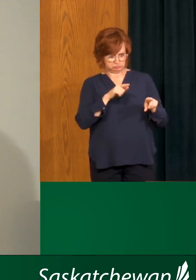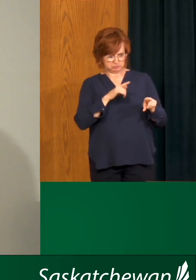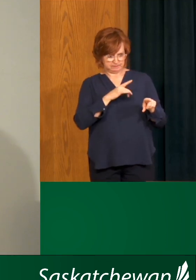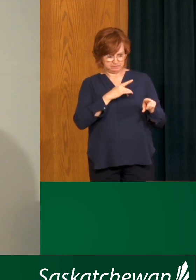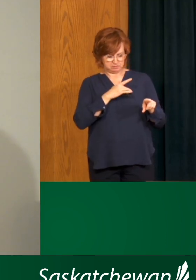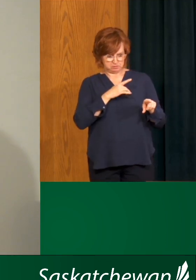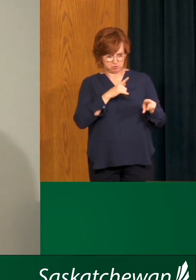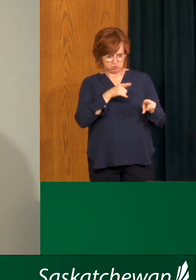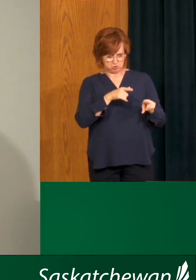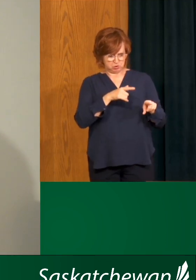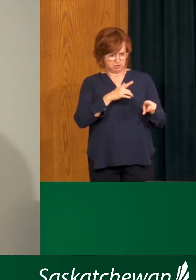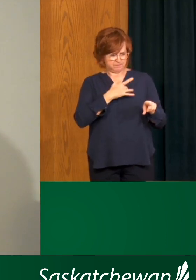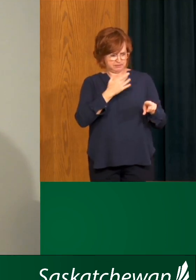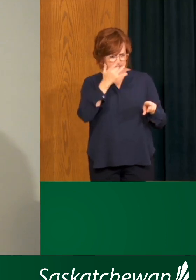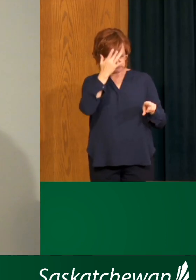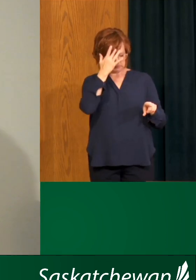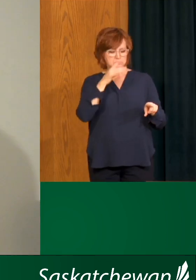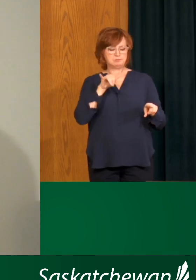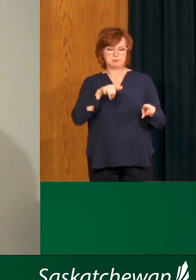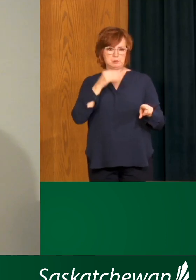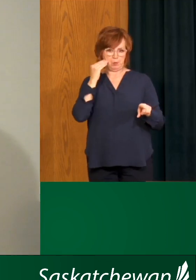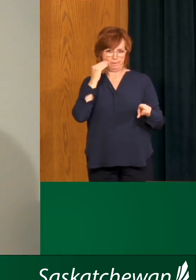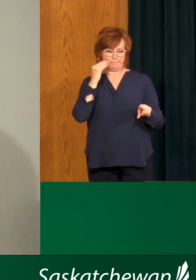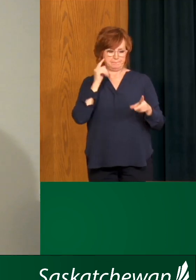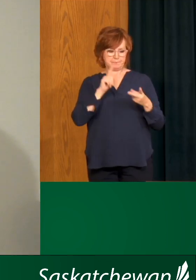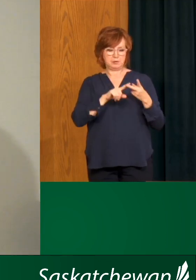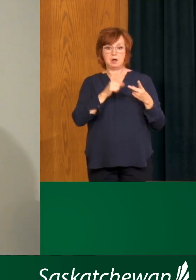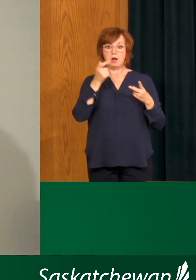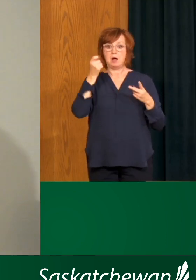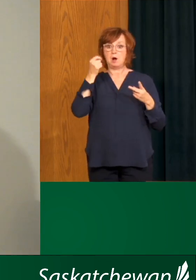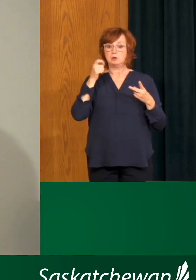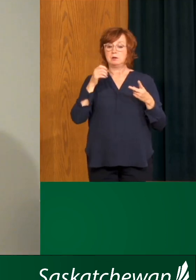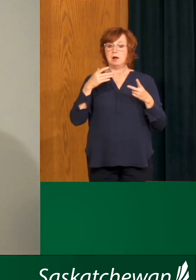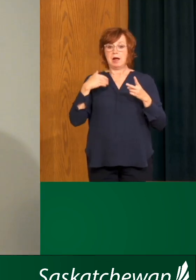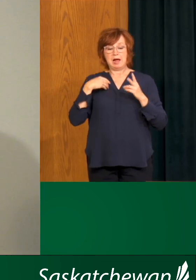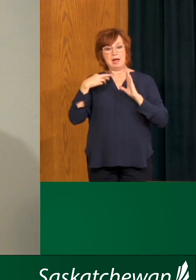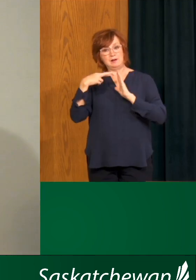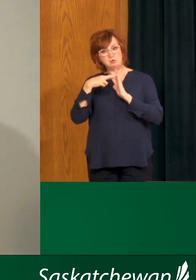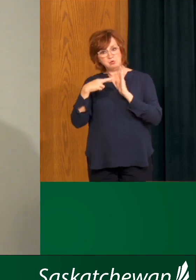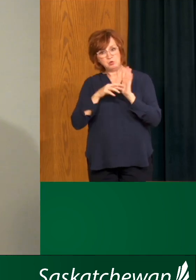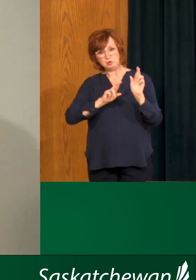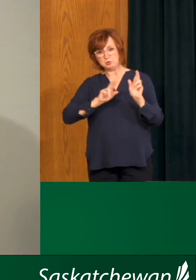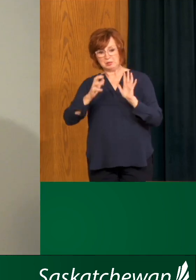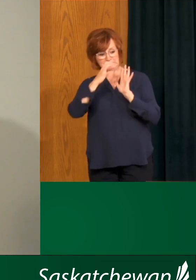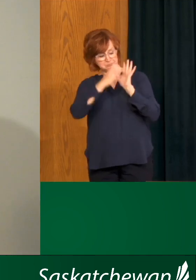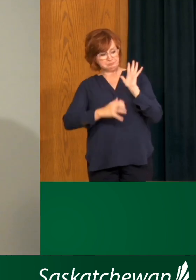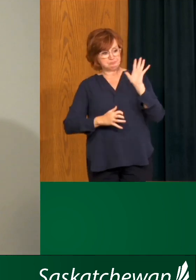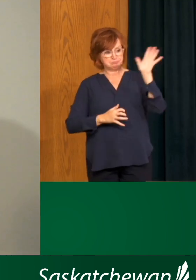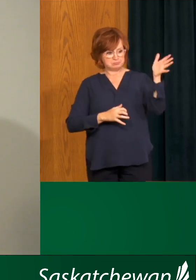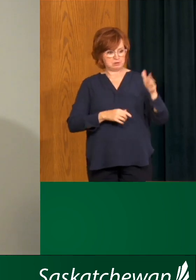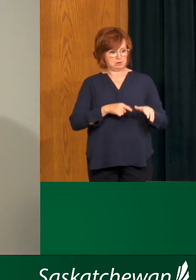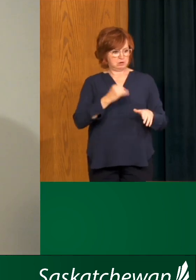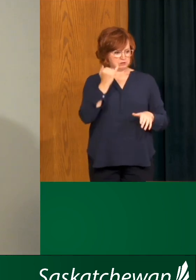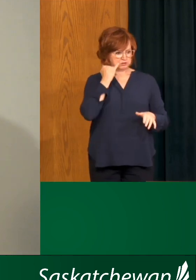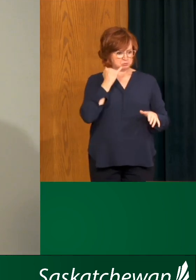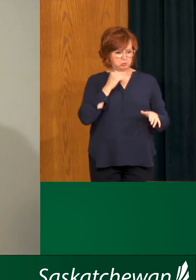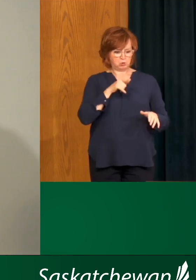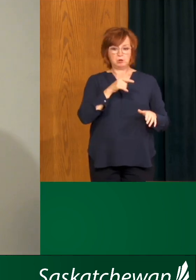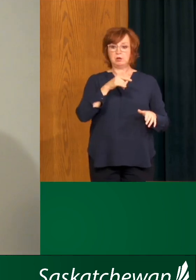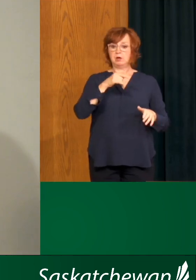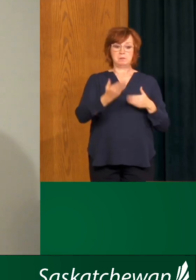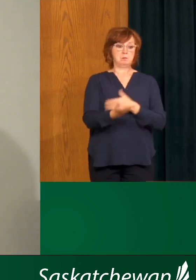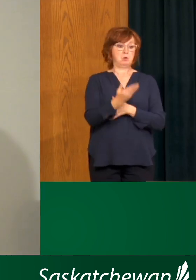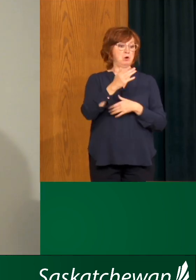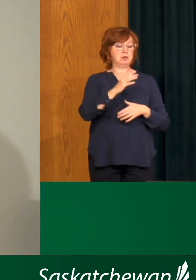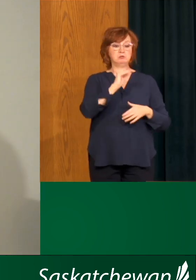also clear protocols in the guidelines that if a child becomes unwell at school, there's no reason to panic. The child can safely be separated from other children